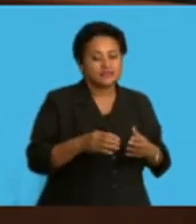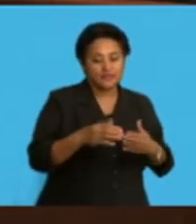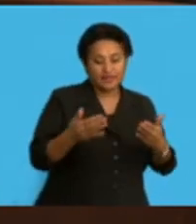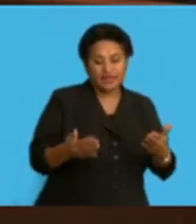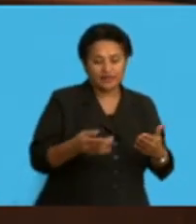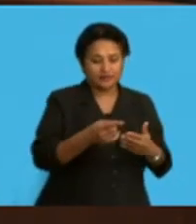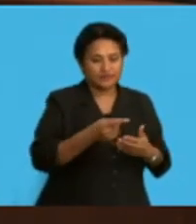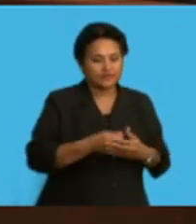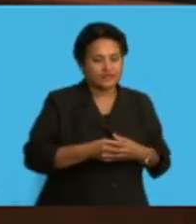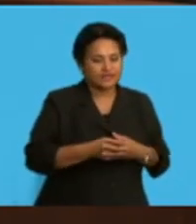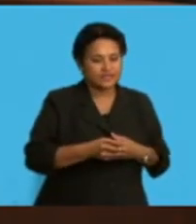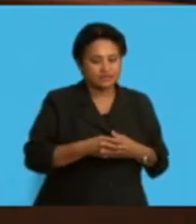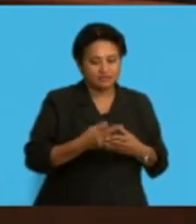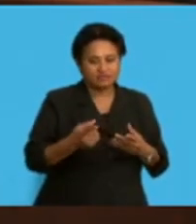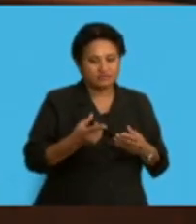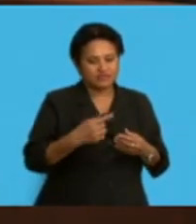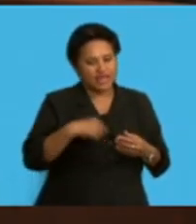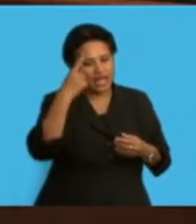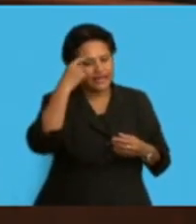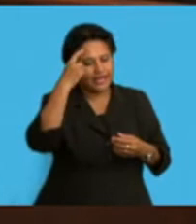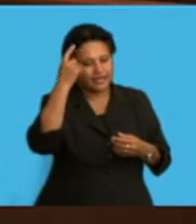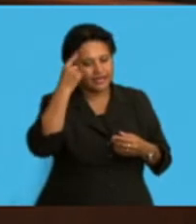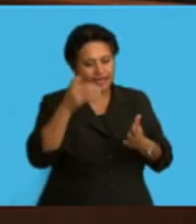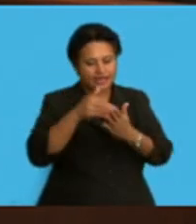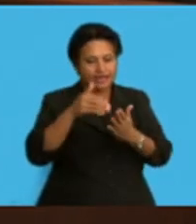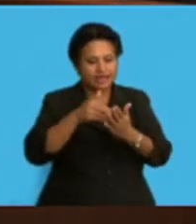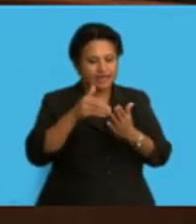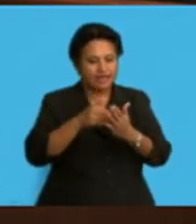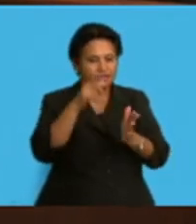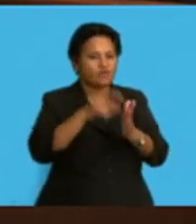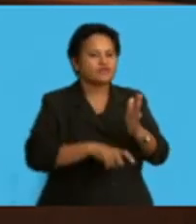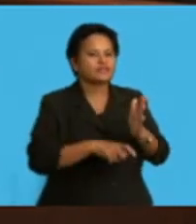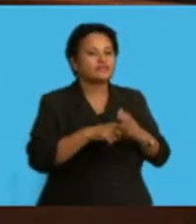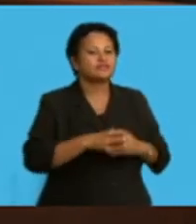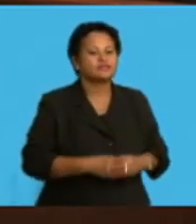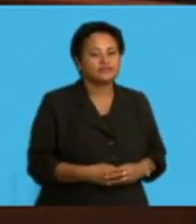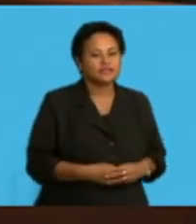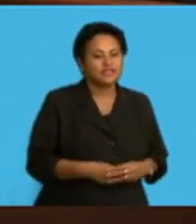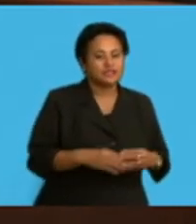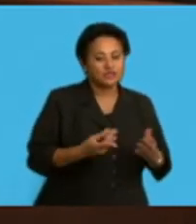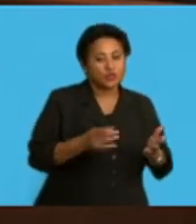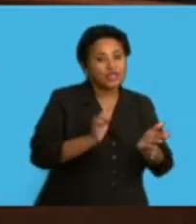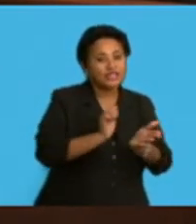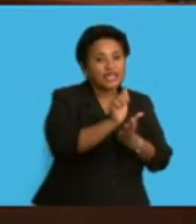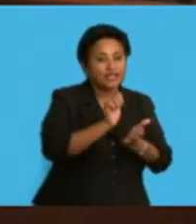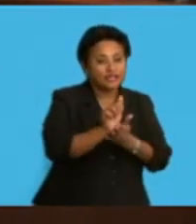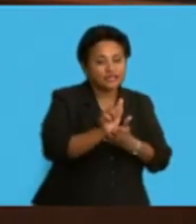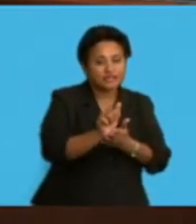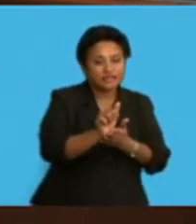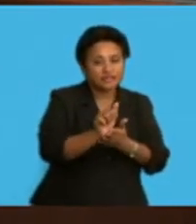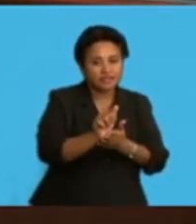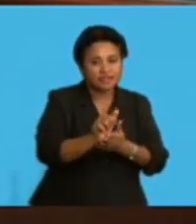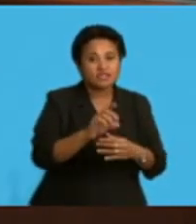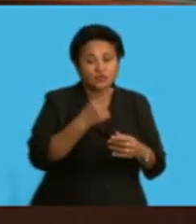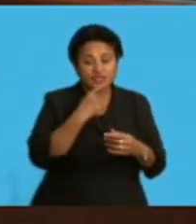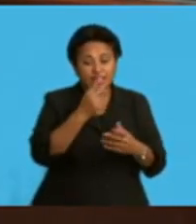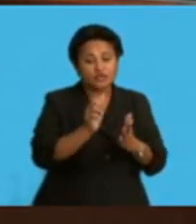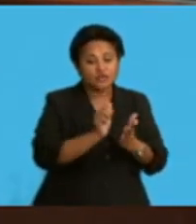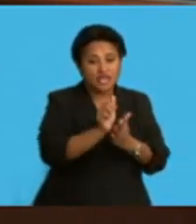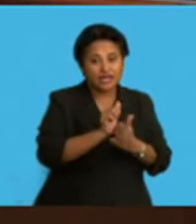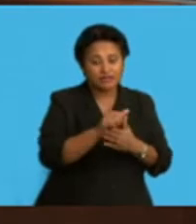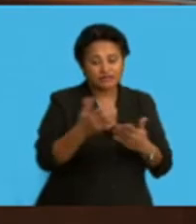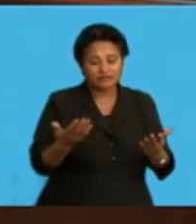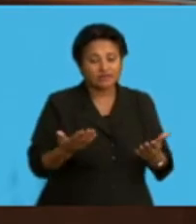items. They dictate prices, and they maintain their power by threatening retailers. Sell it at our price or we'll cut you off.